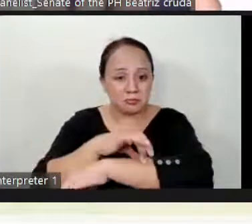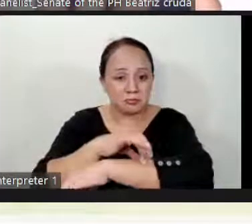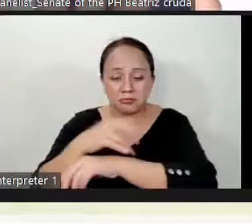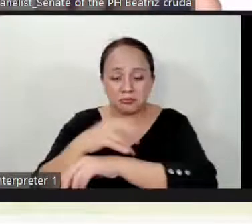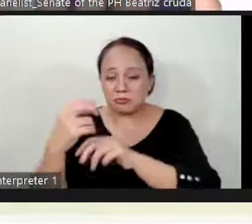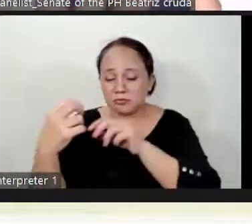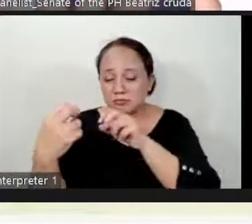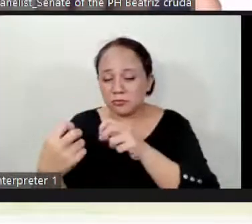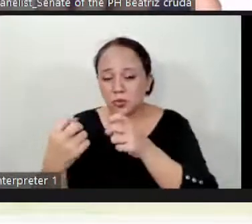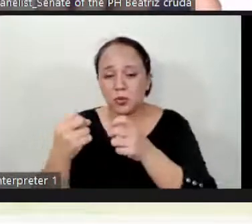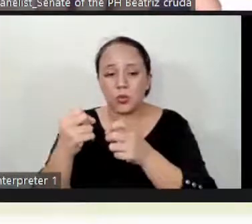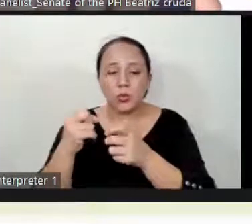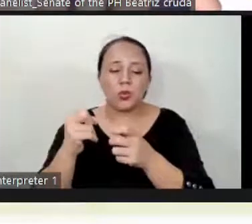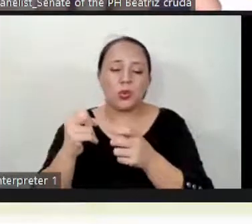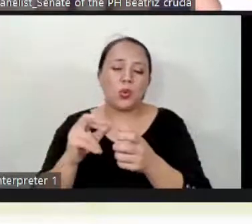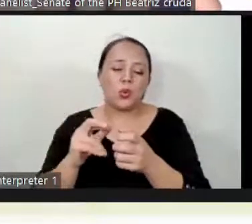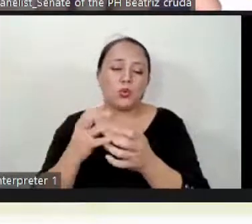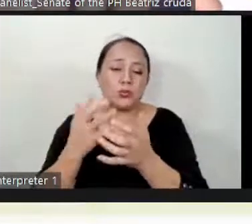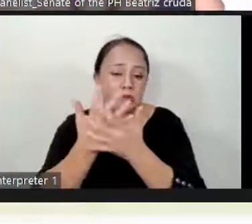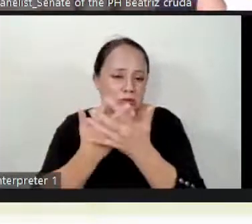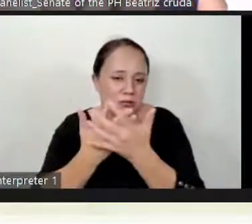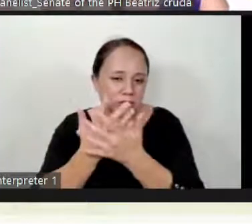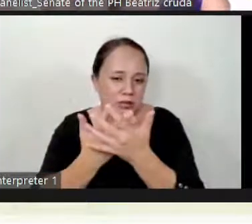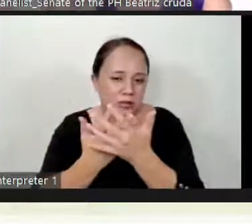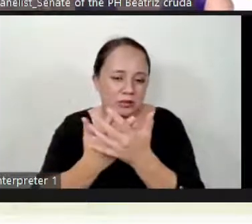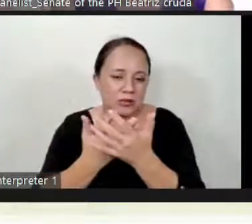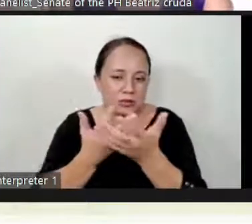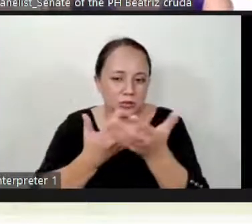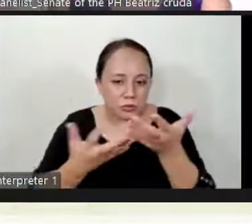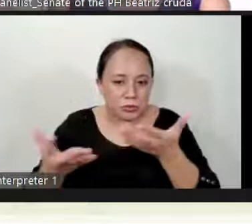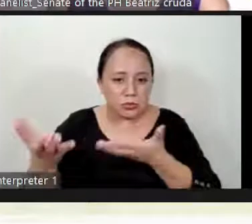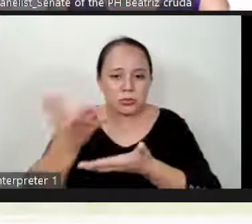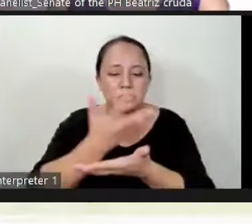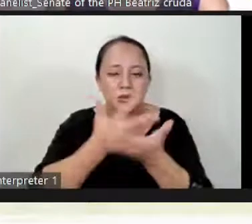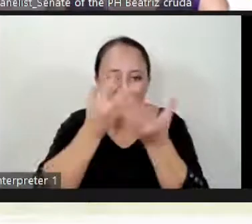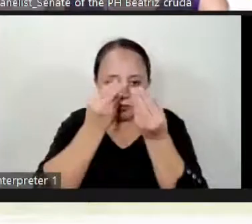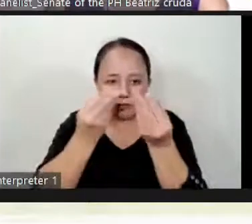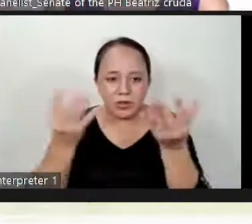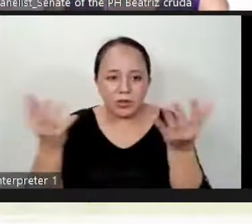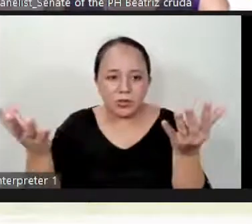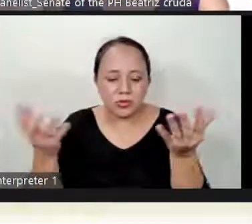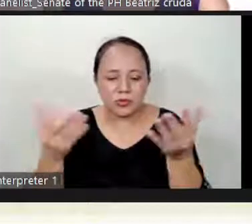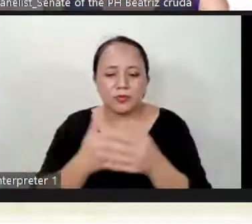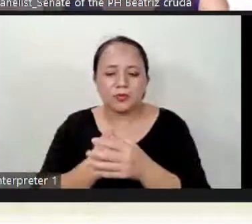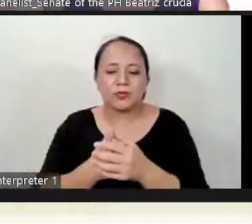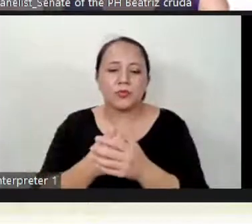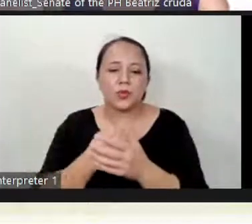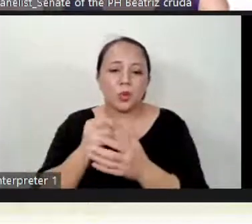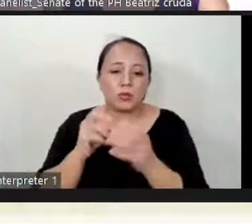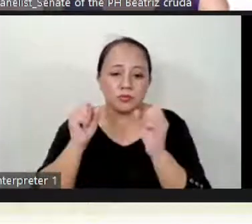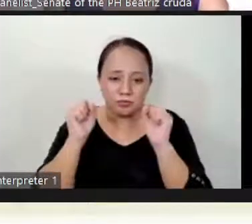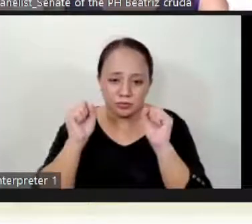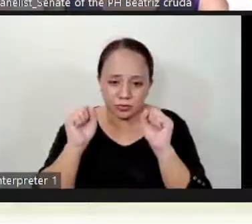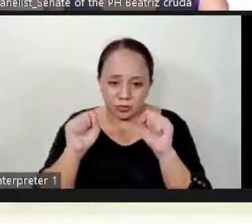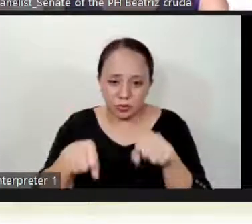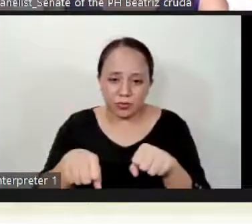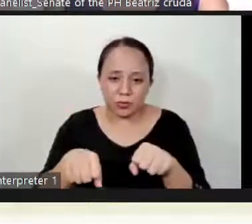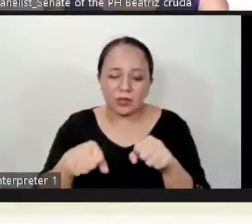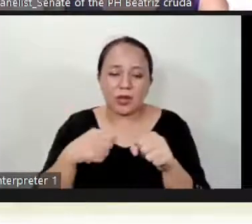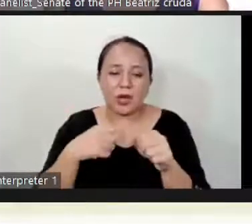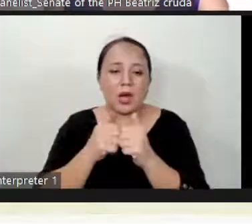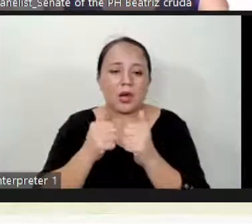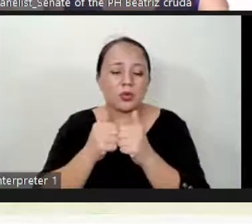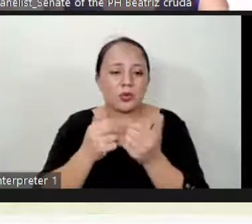the screening allow sharing of information or pwede bang how can